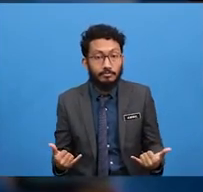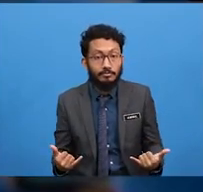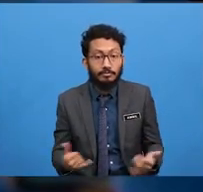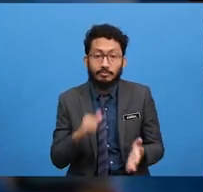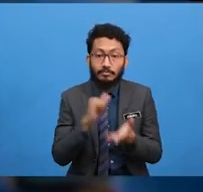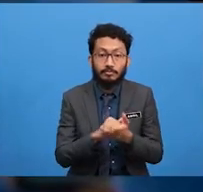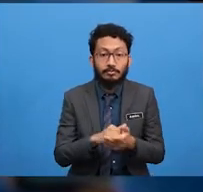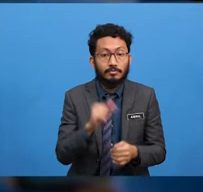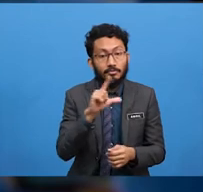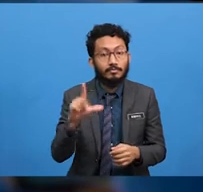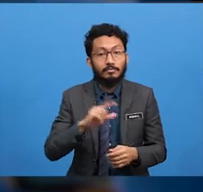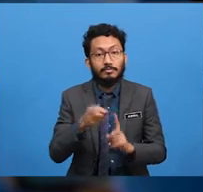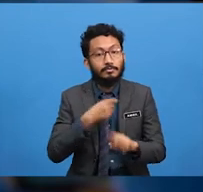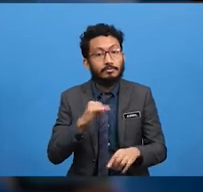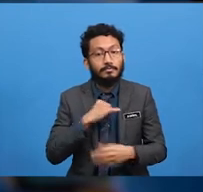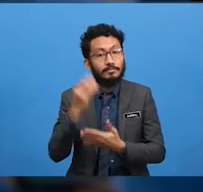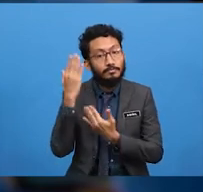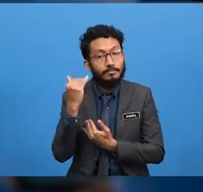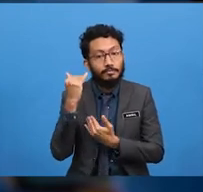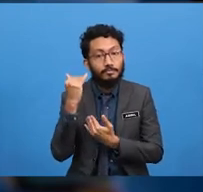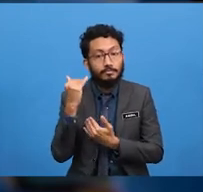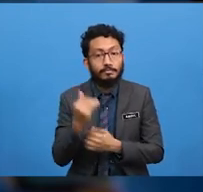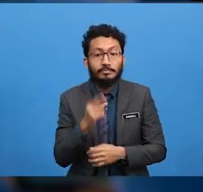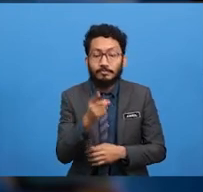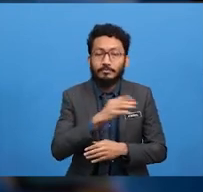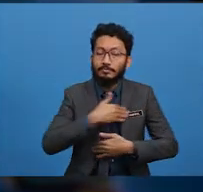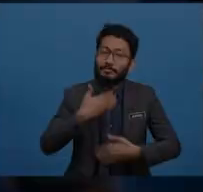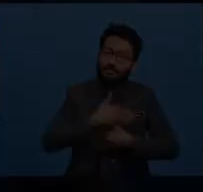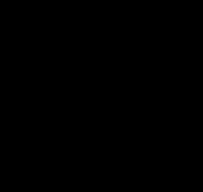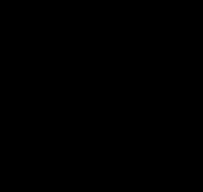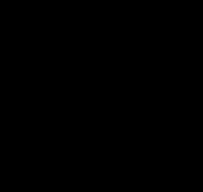all from me. I hope you've enjoyed this lesson as much as I do.